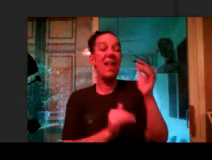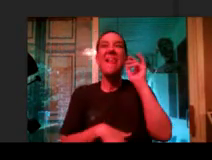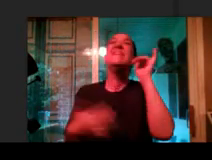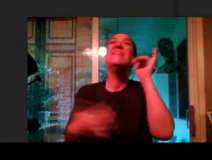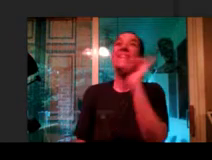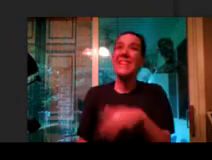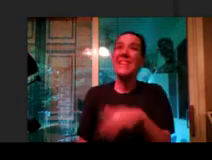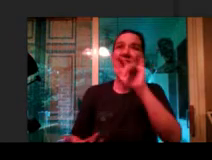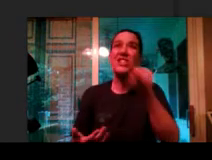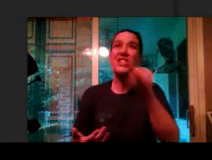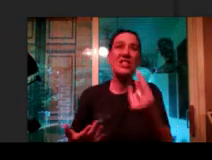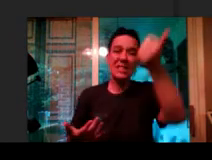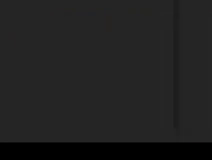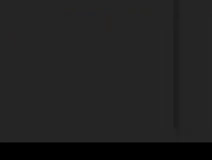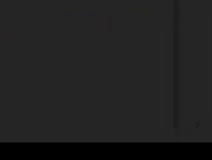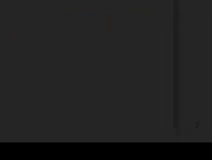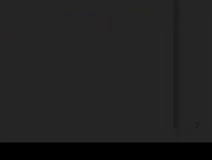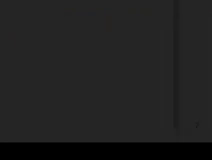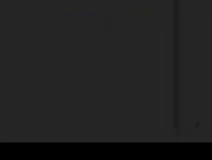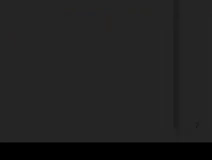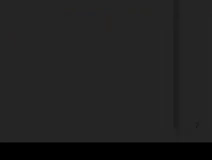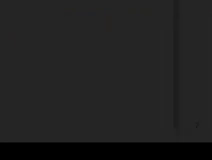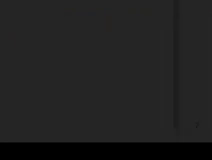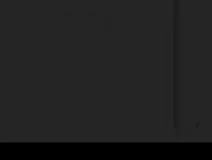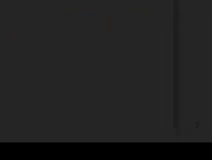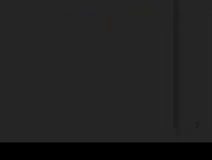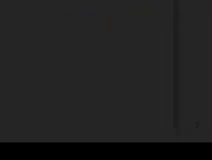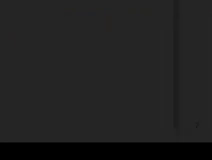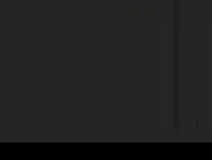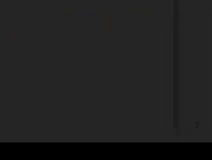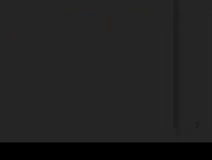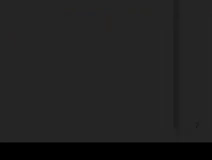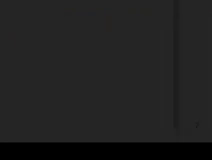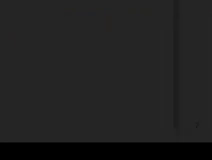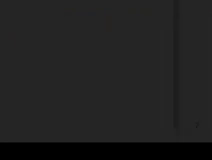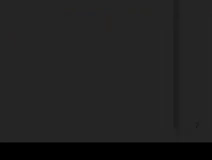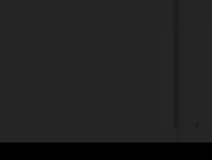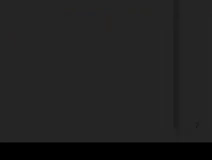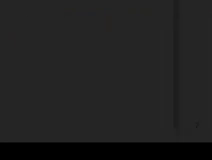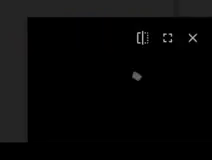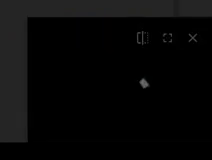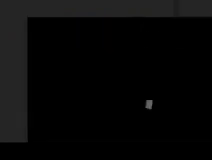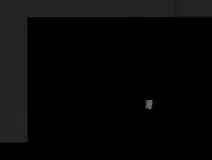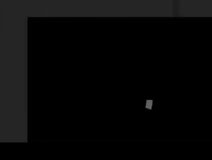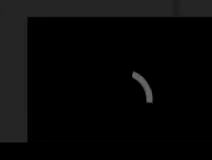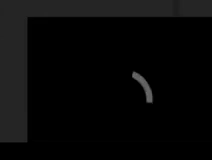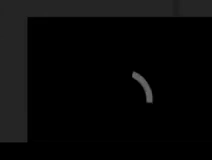Niles made up a few years ago.